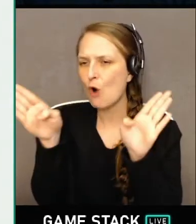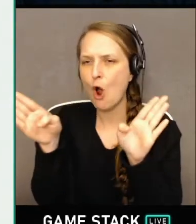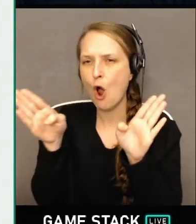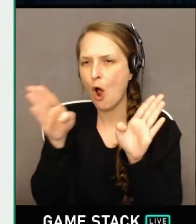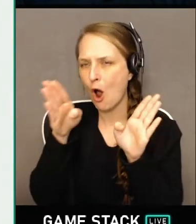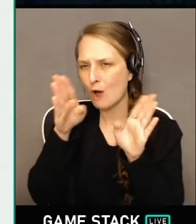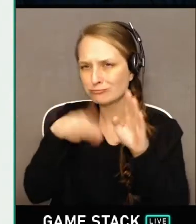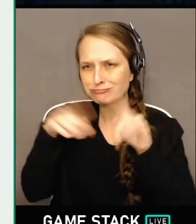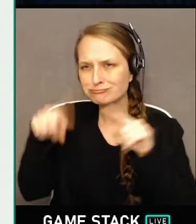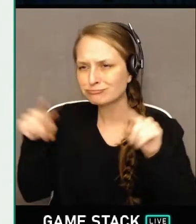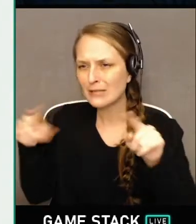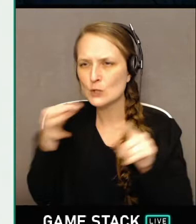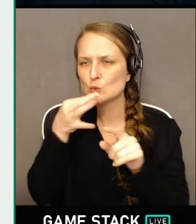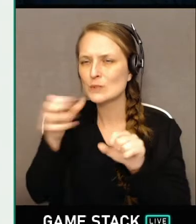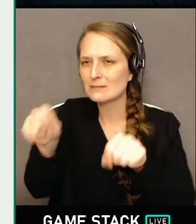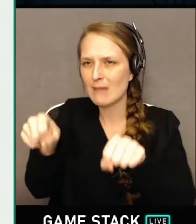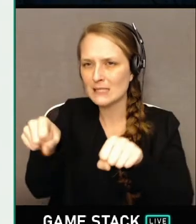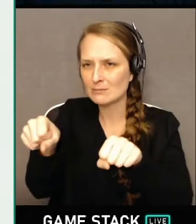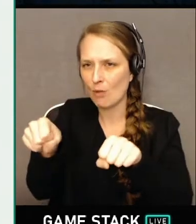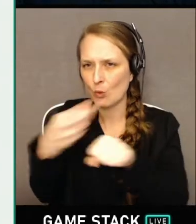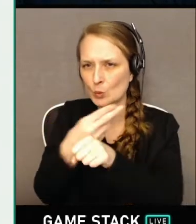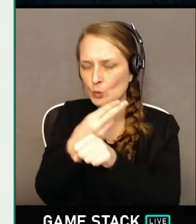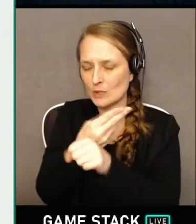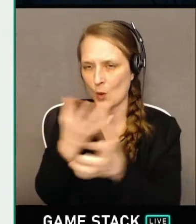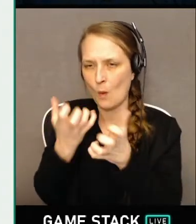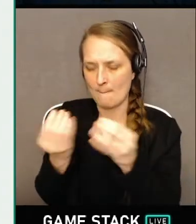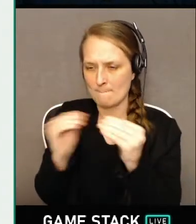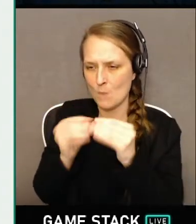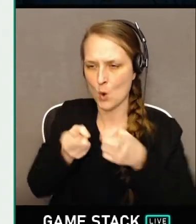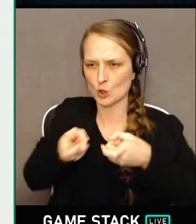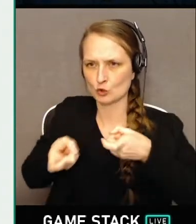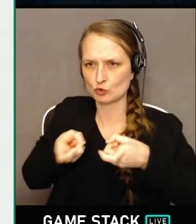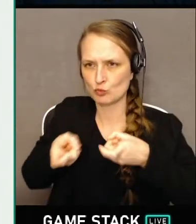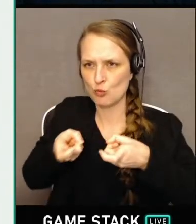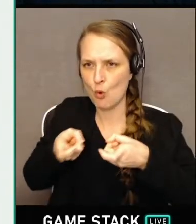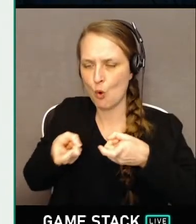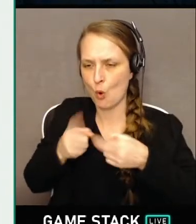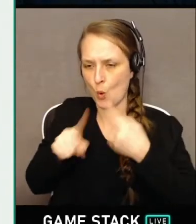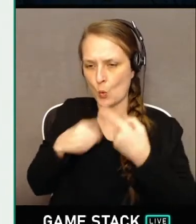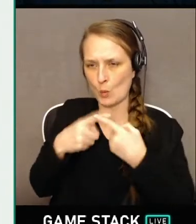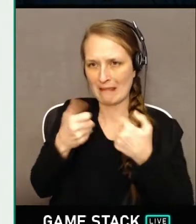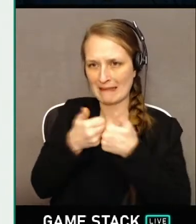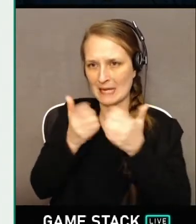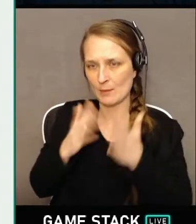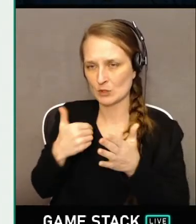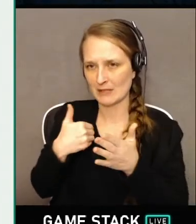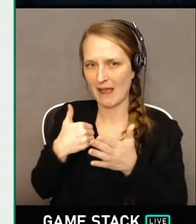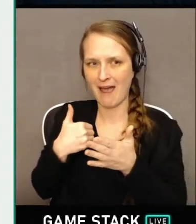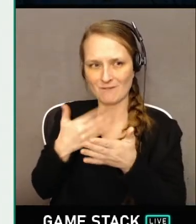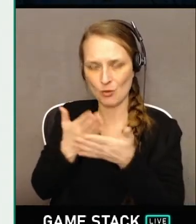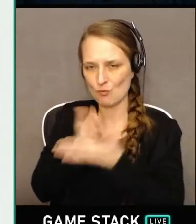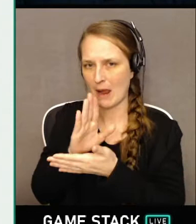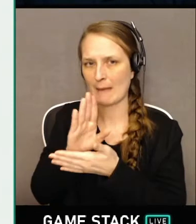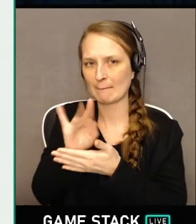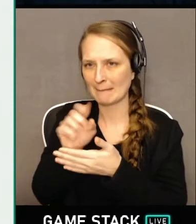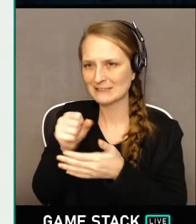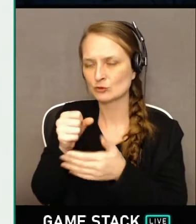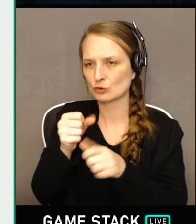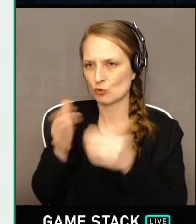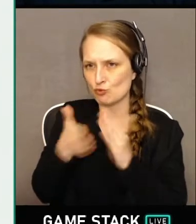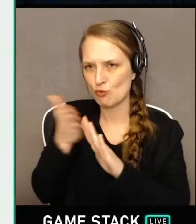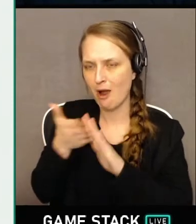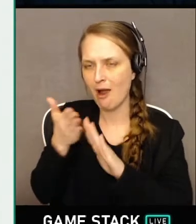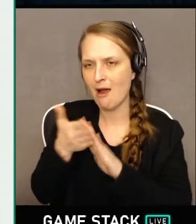as possible. They want to have more control on when the gamers have the right bits to run those games with minimum